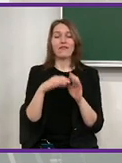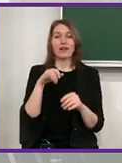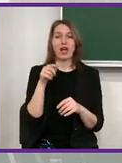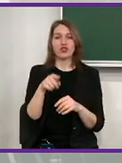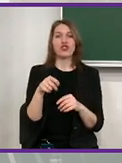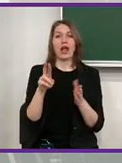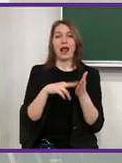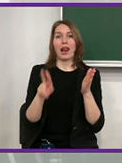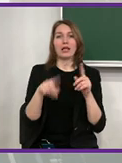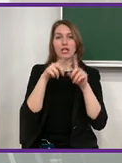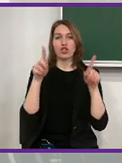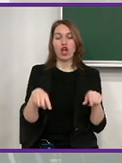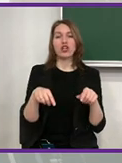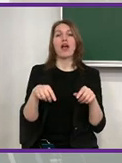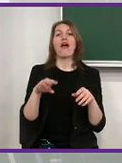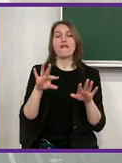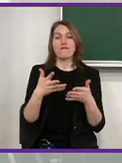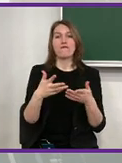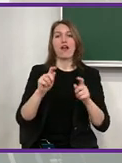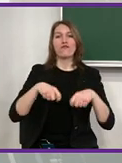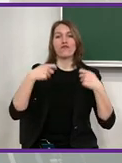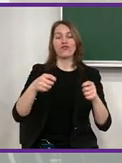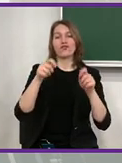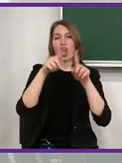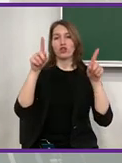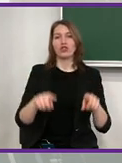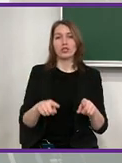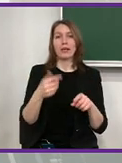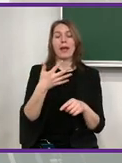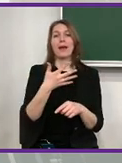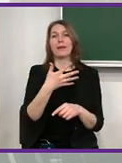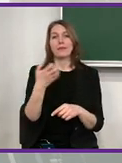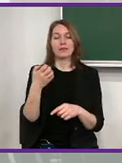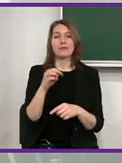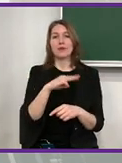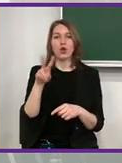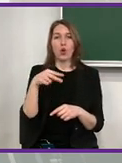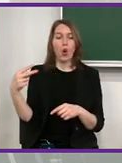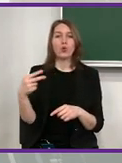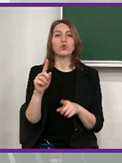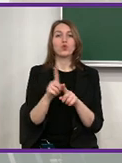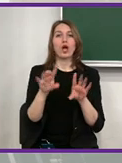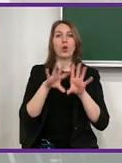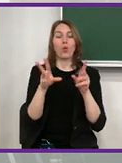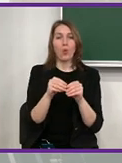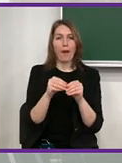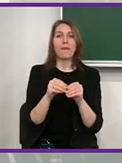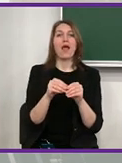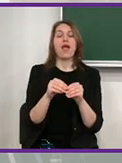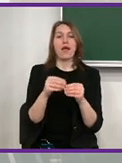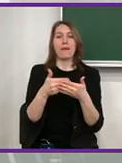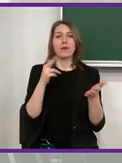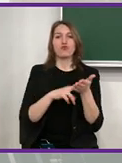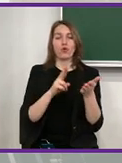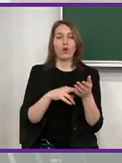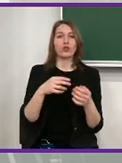will also be in the remit of the directive if the franchise payments will